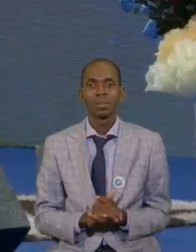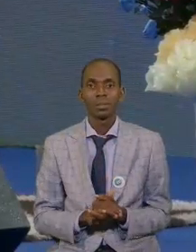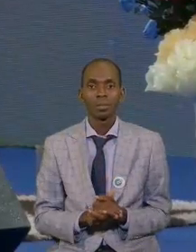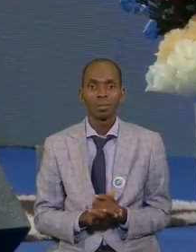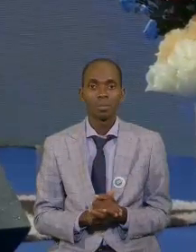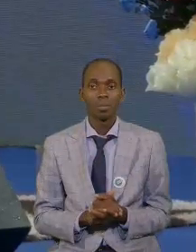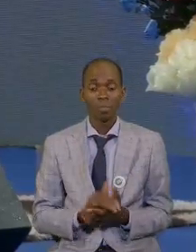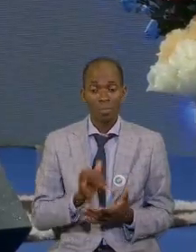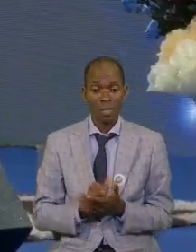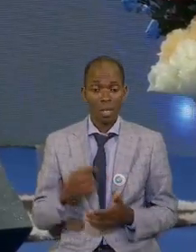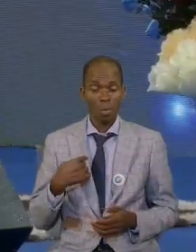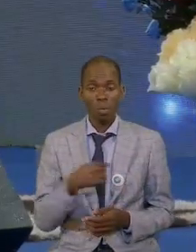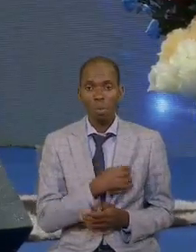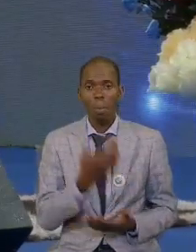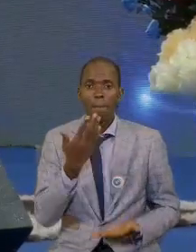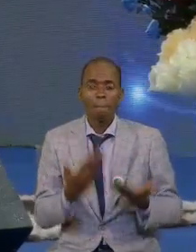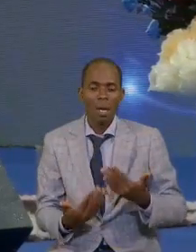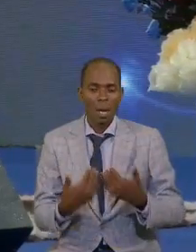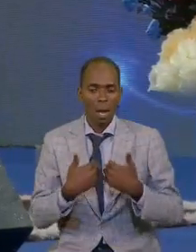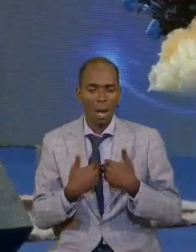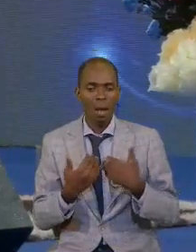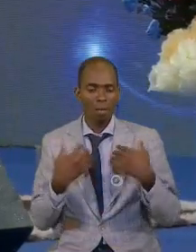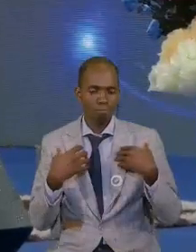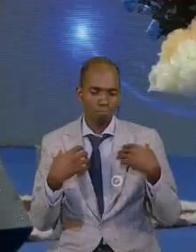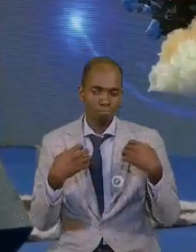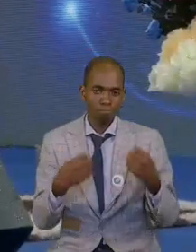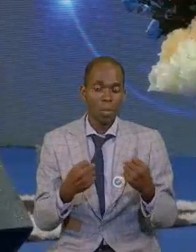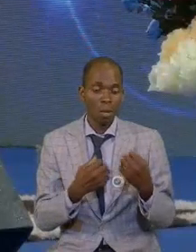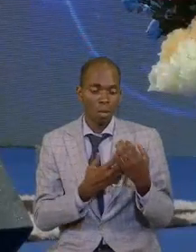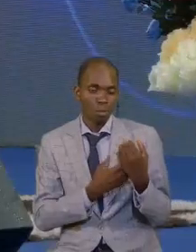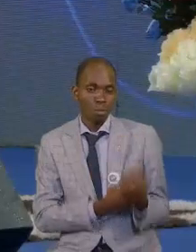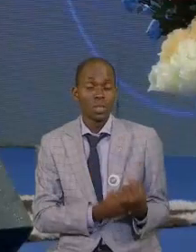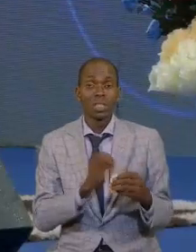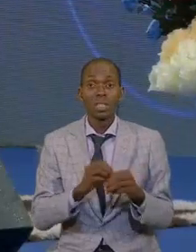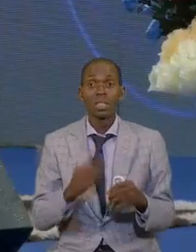that we may have boldness in the day of judgment.